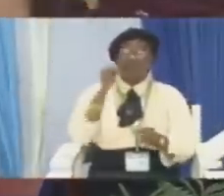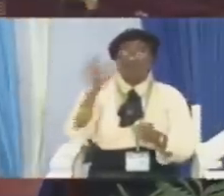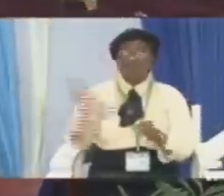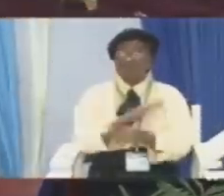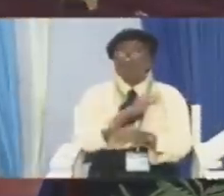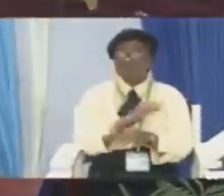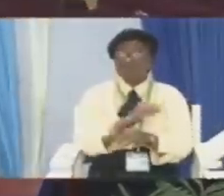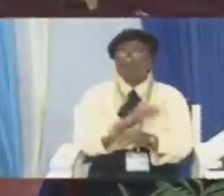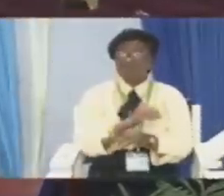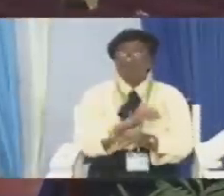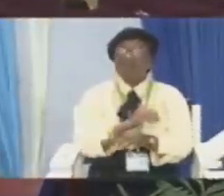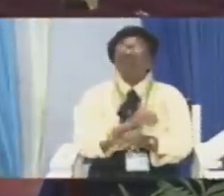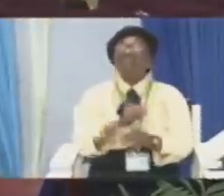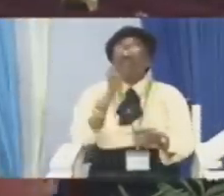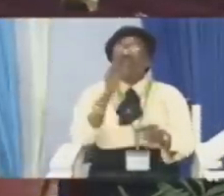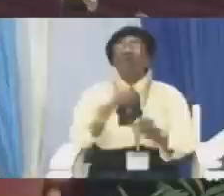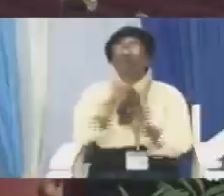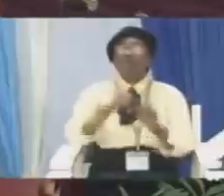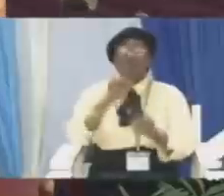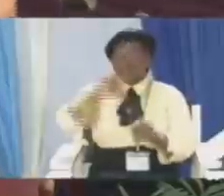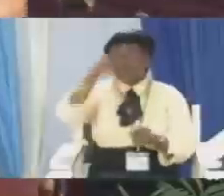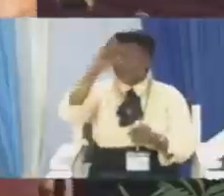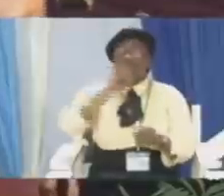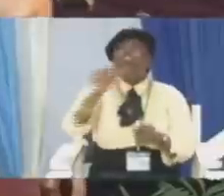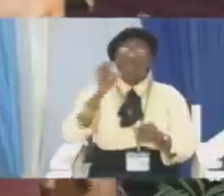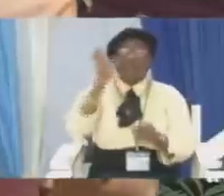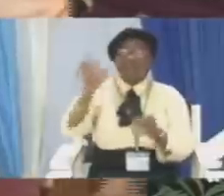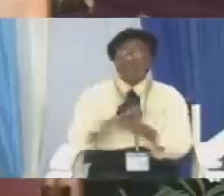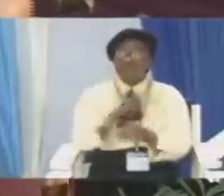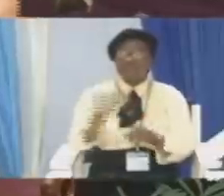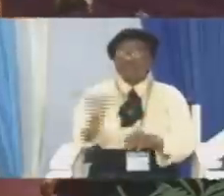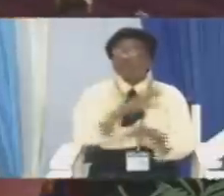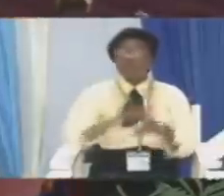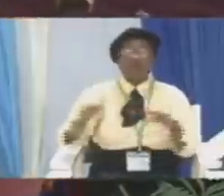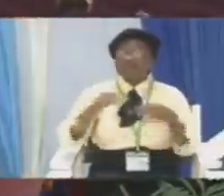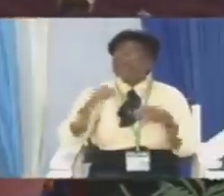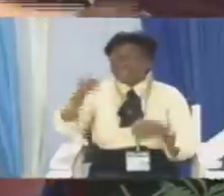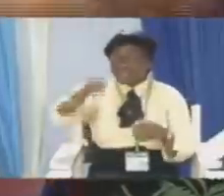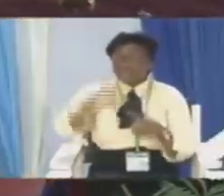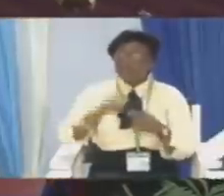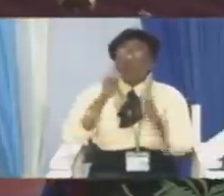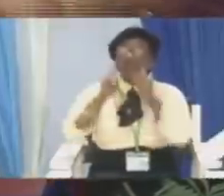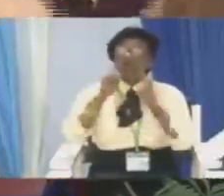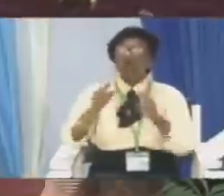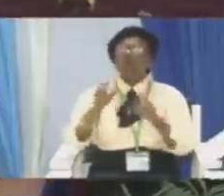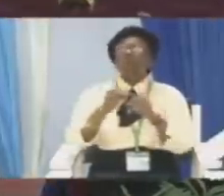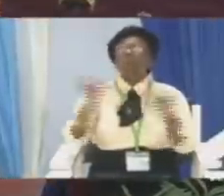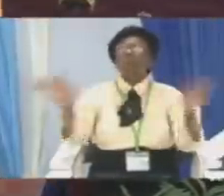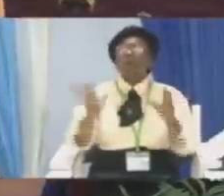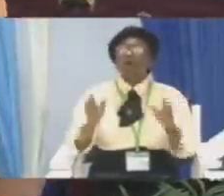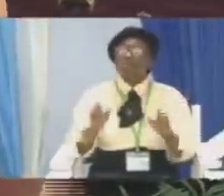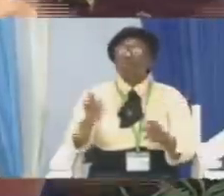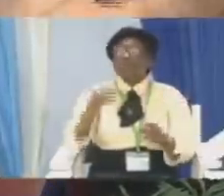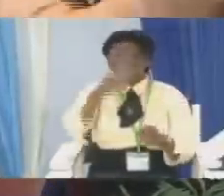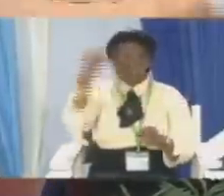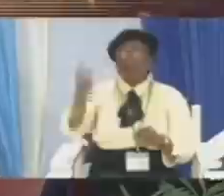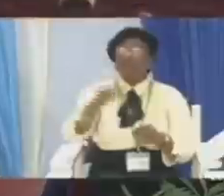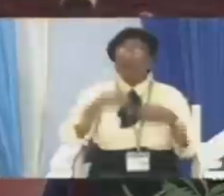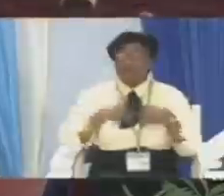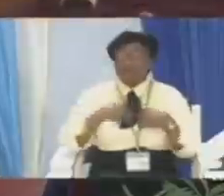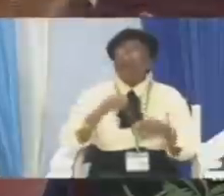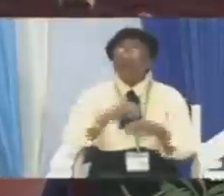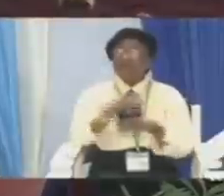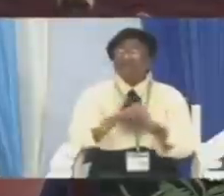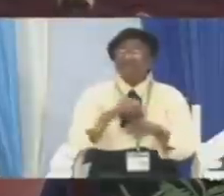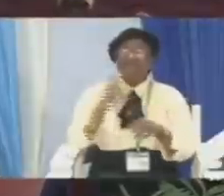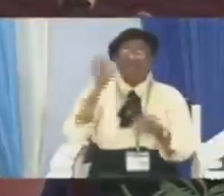man is fruitful, you don't need to talk too much because you already have a message. Fruitfulness is